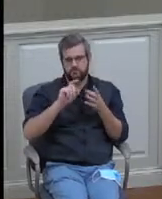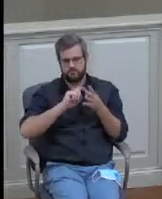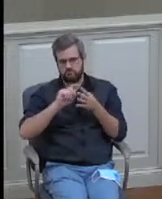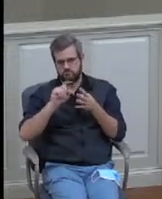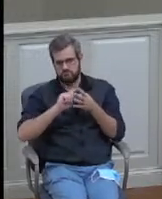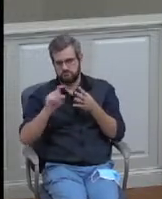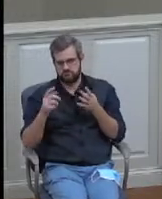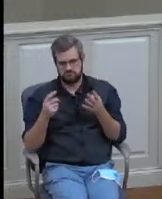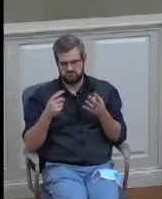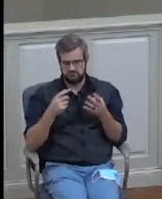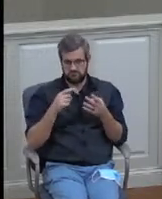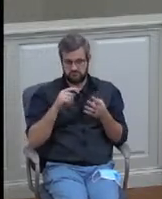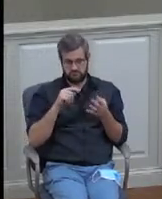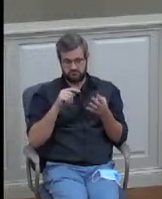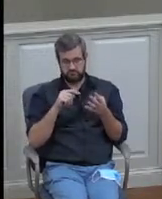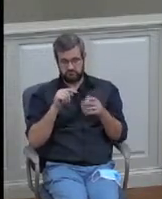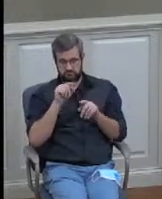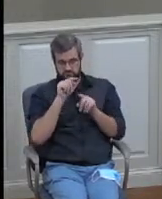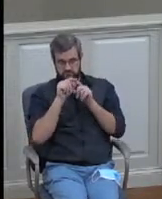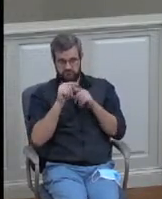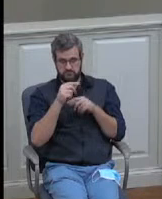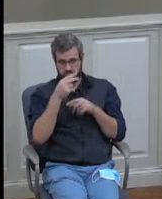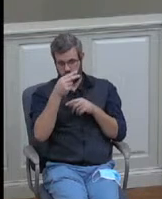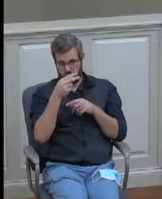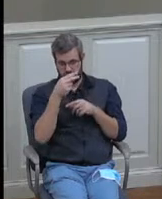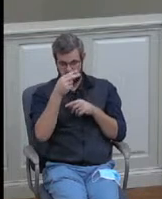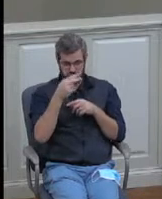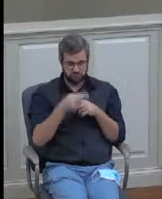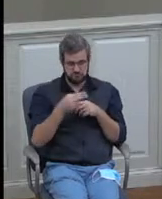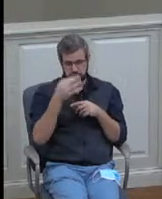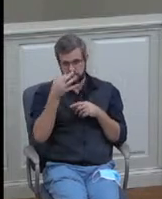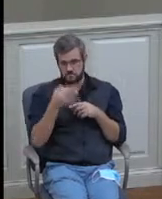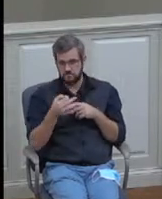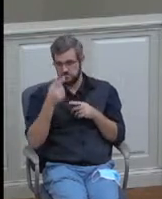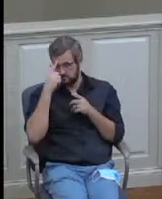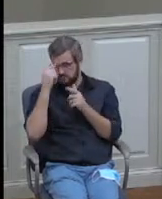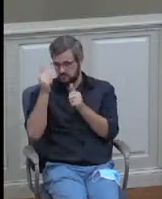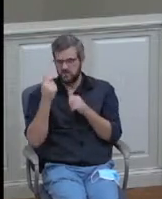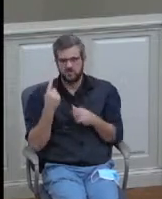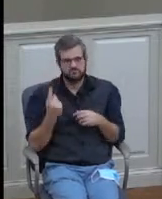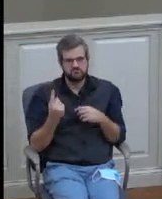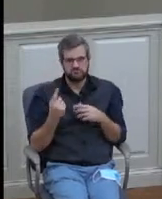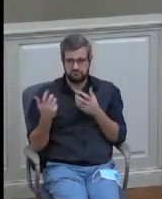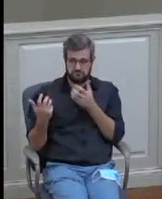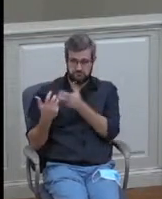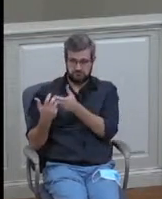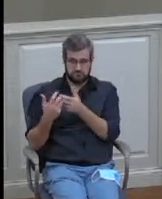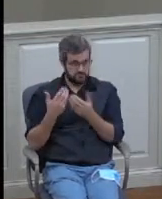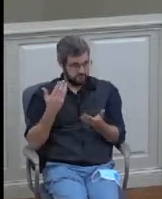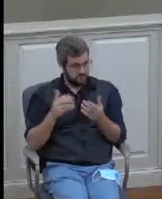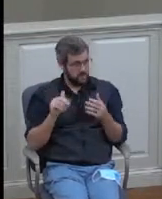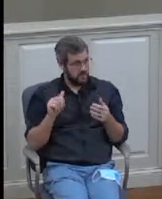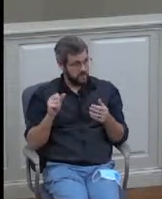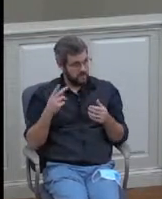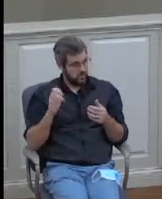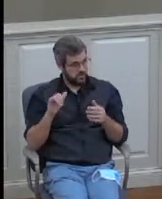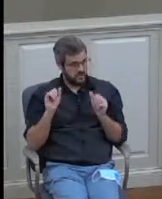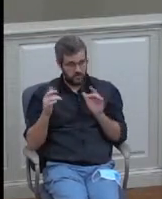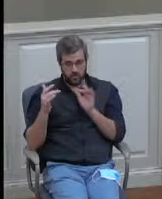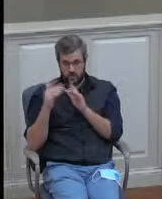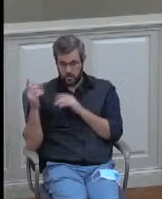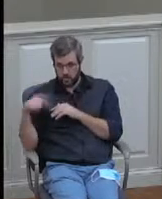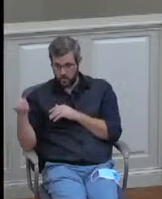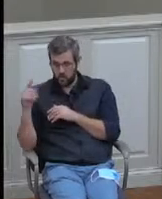either Thursday of those 2 weeks, whichever one would suit you, would be fine with us. And we can either have Ashley reach out to you, or you're